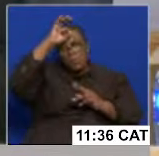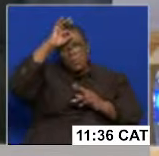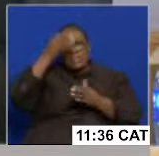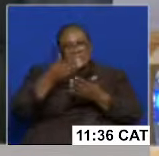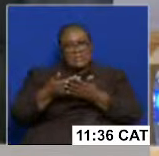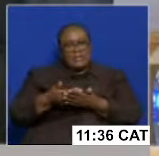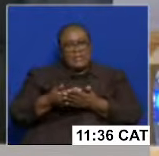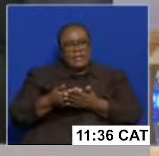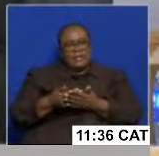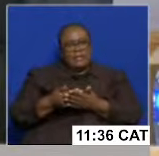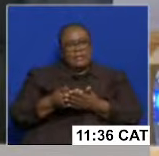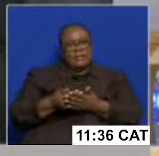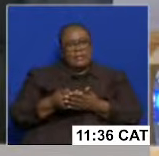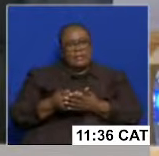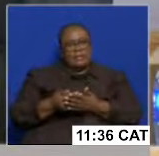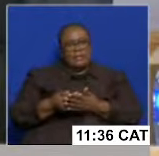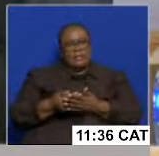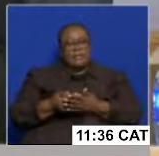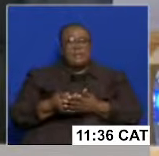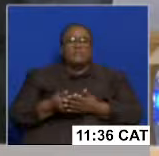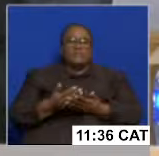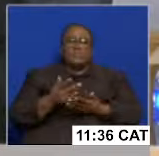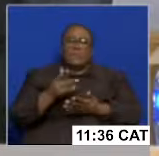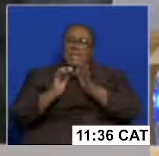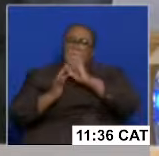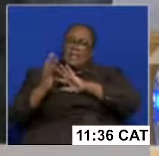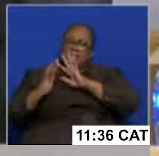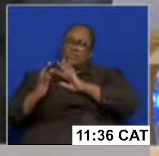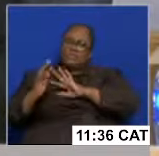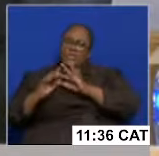nature of the history of your relationship with him?